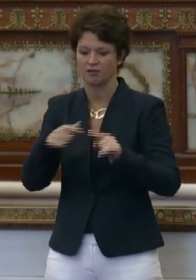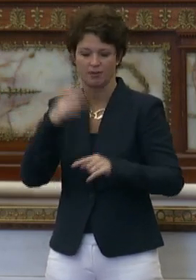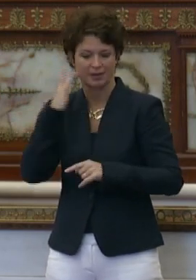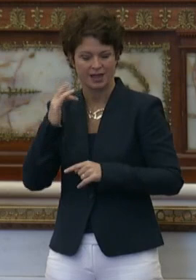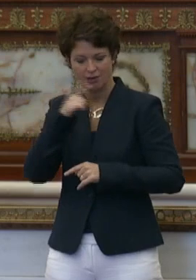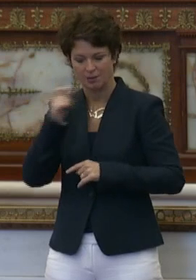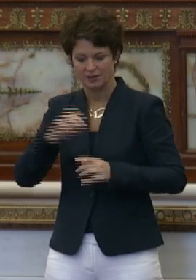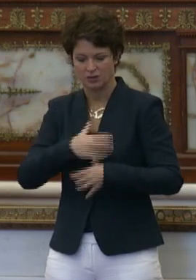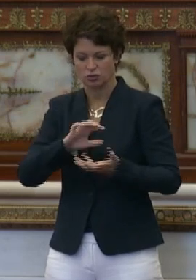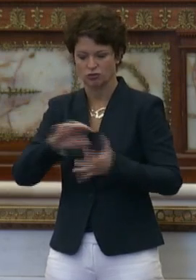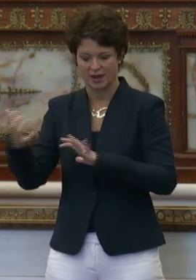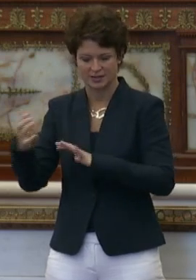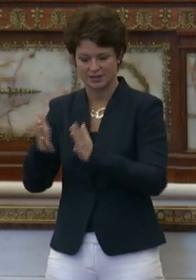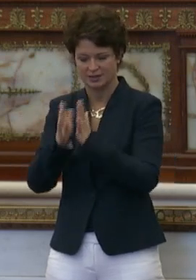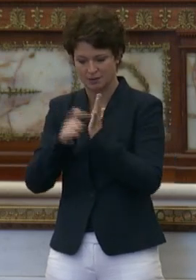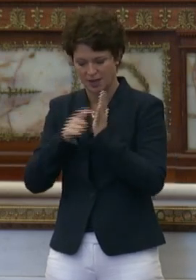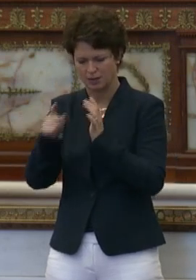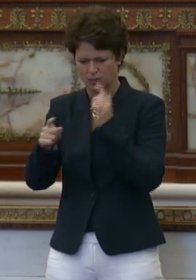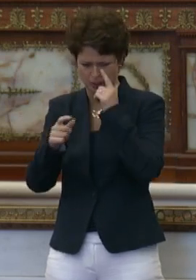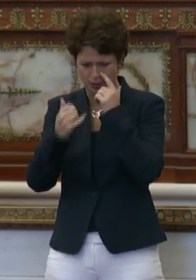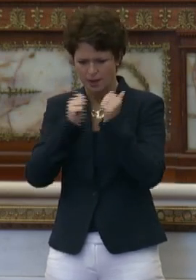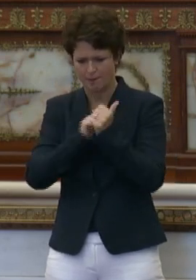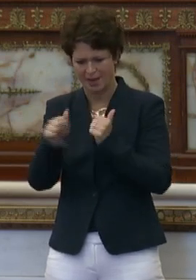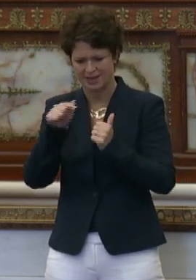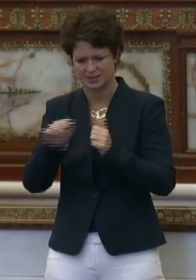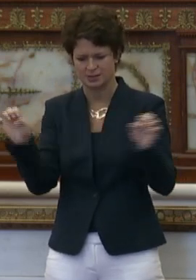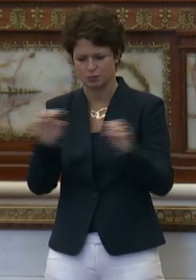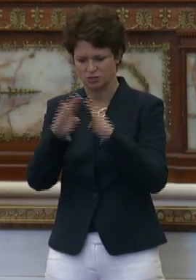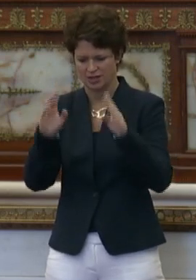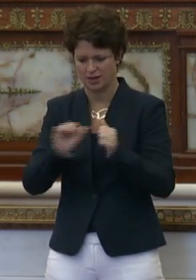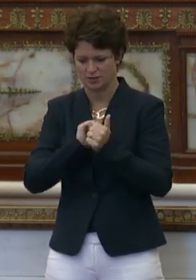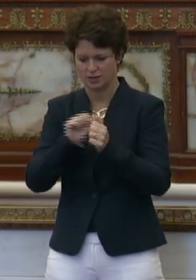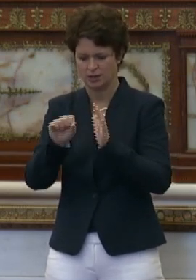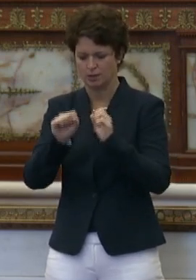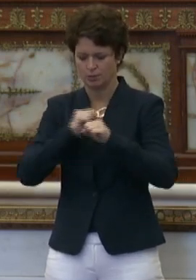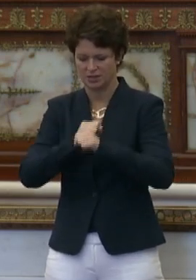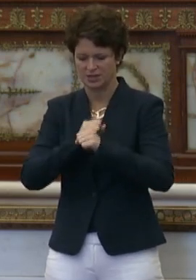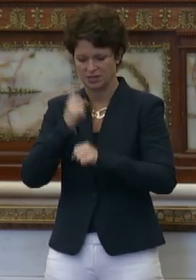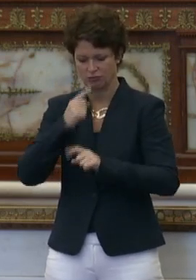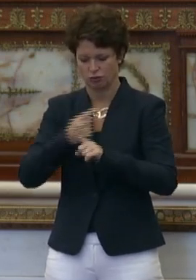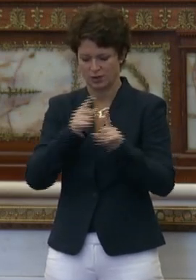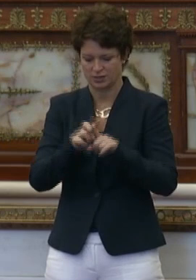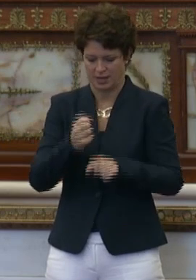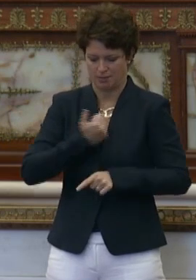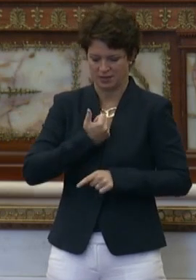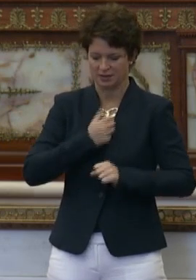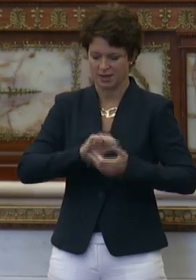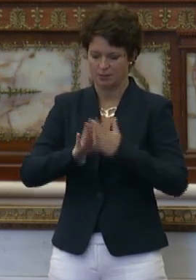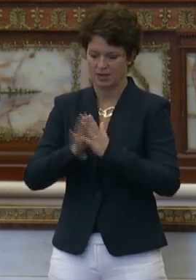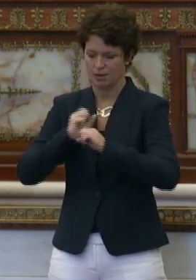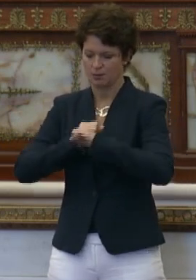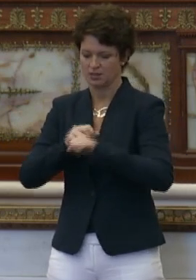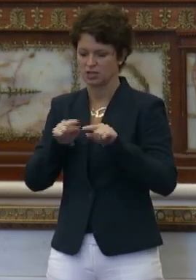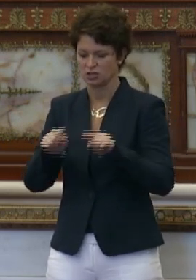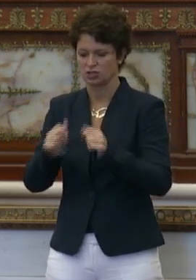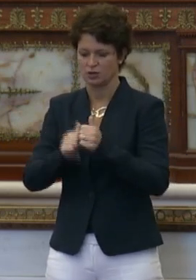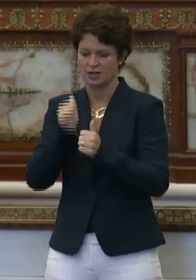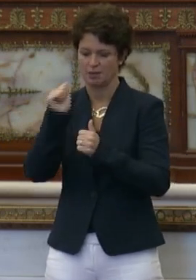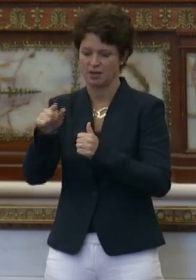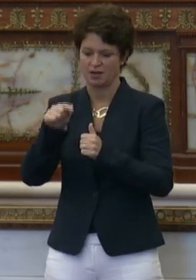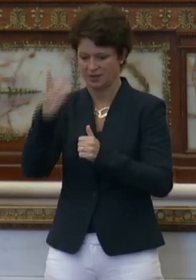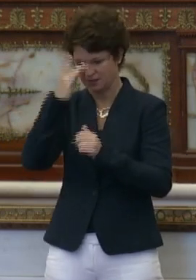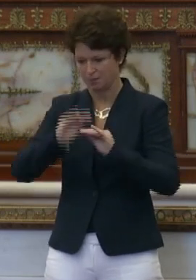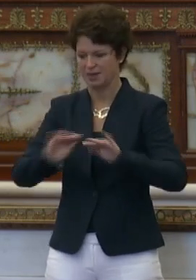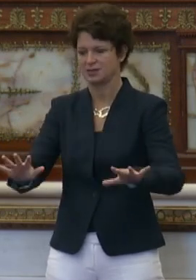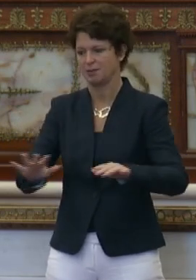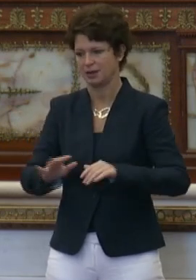of this crisis to demand that you pass the full Emergency Housing Protection Act so renters like myself can be protected during and beyond this pandemic. Wrapped up.